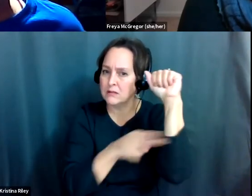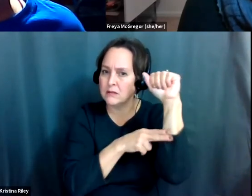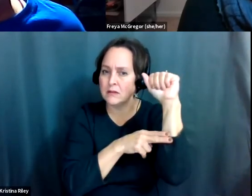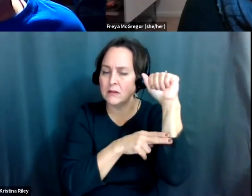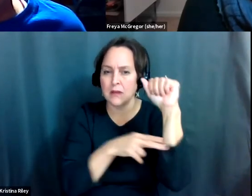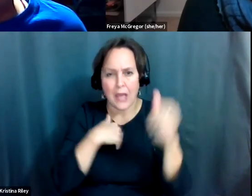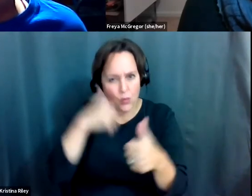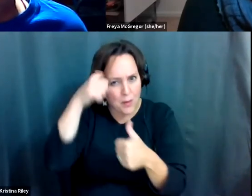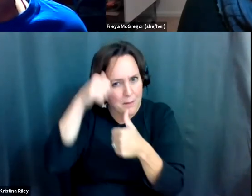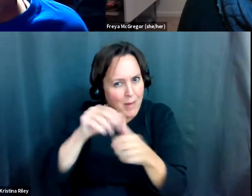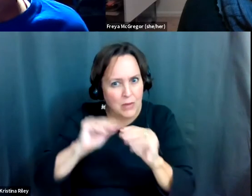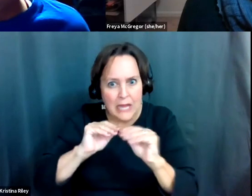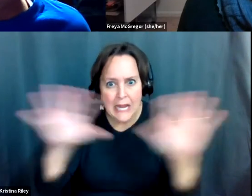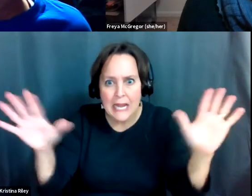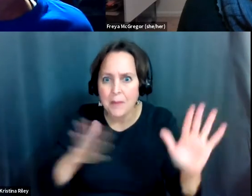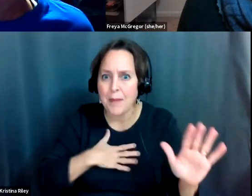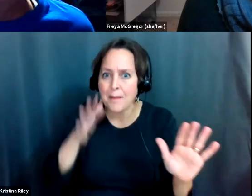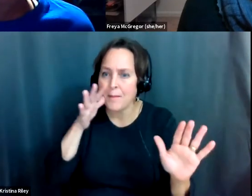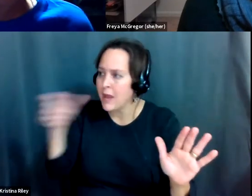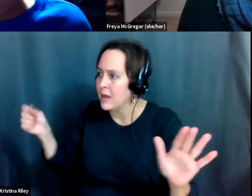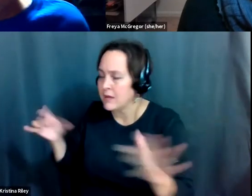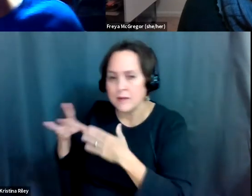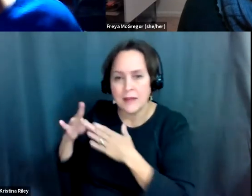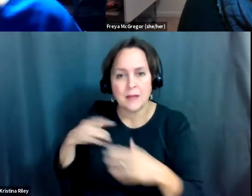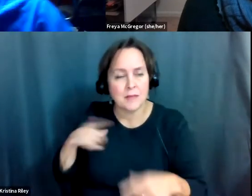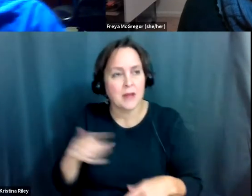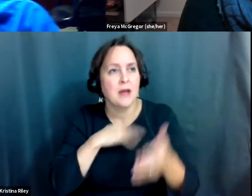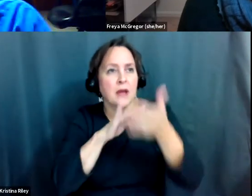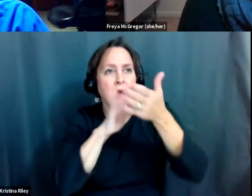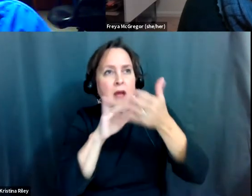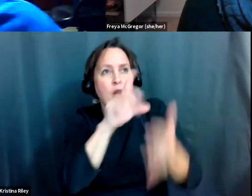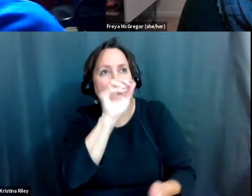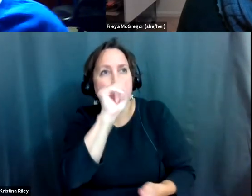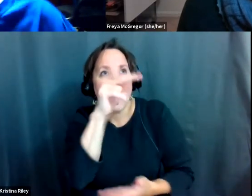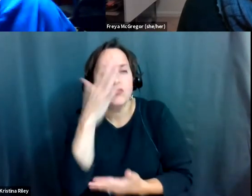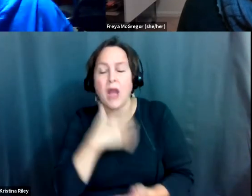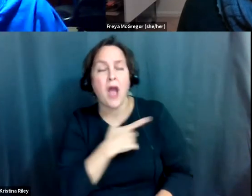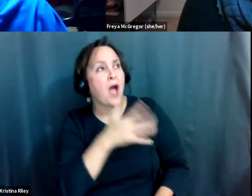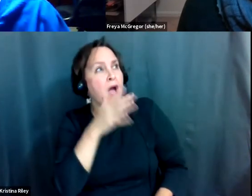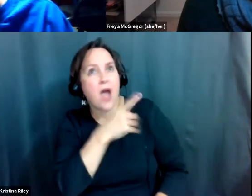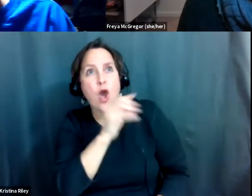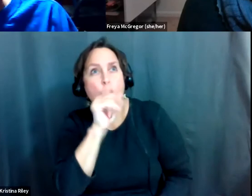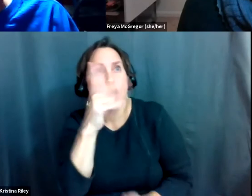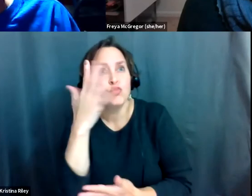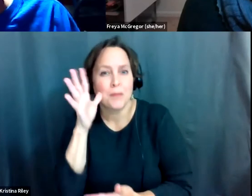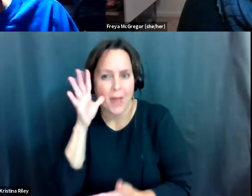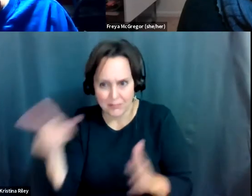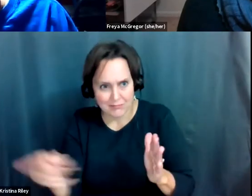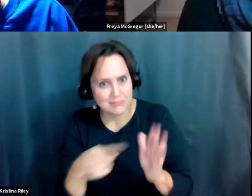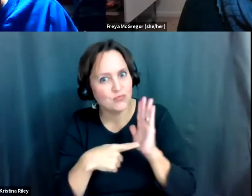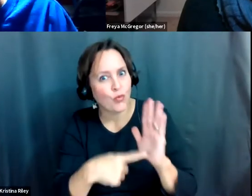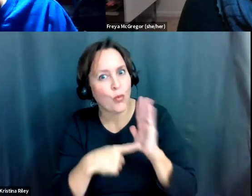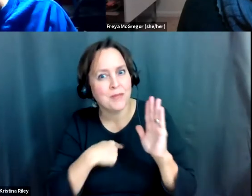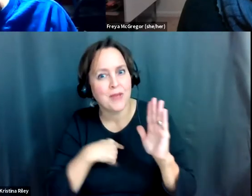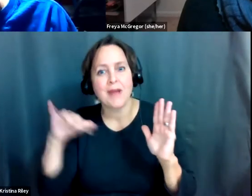said, see if you can read this braille. And I read, Oh, a K. And I said, that's an Oak tree. Uh, so I love that sort of thing. But